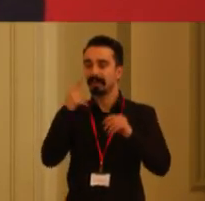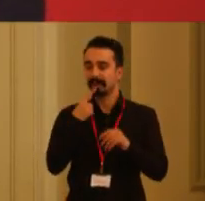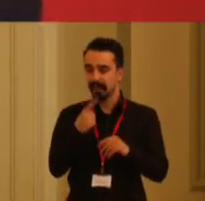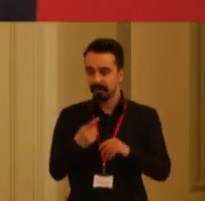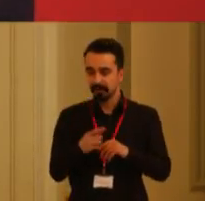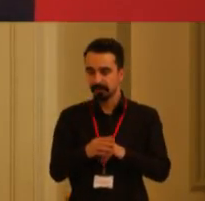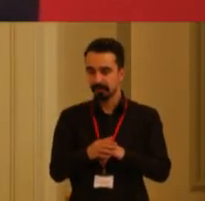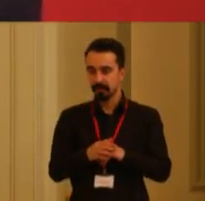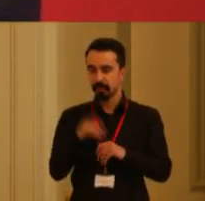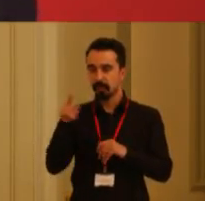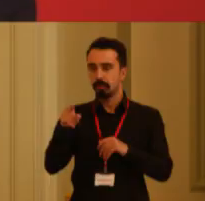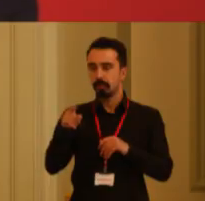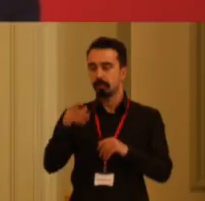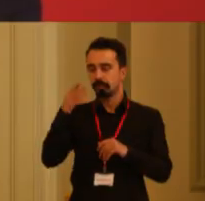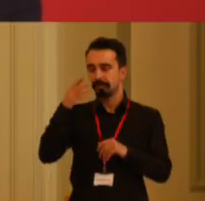lack concordance or